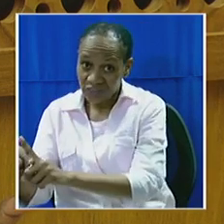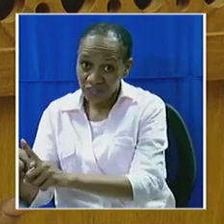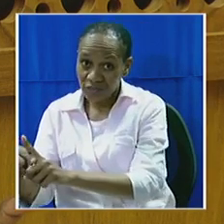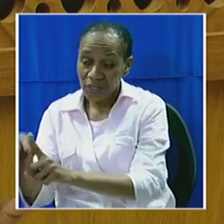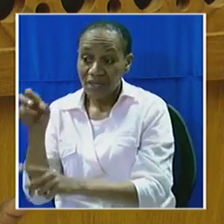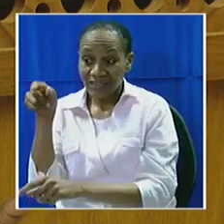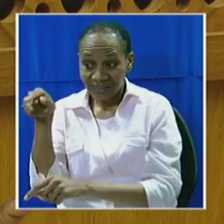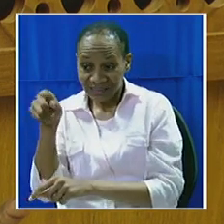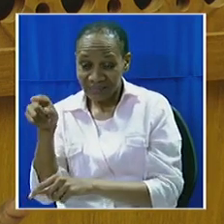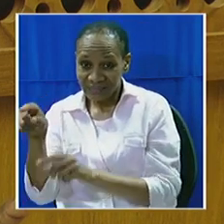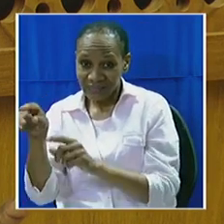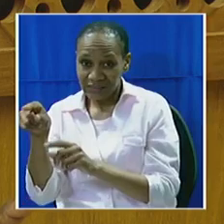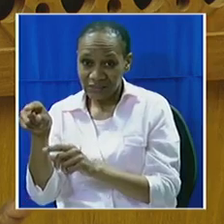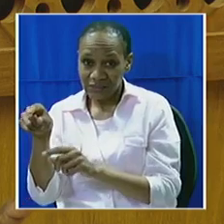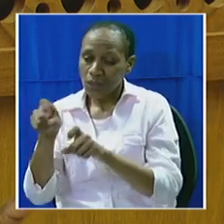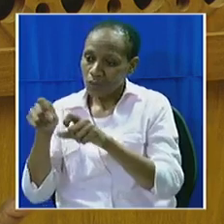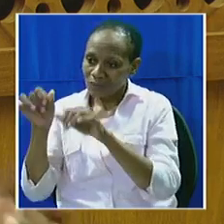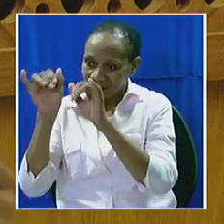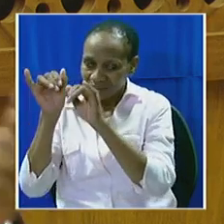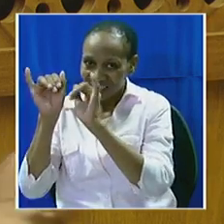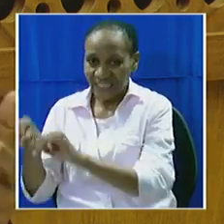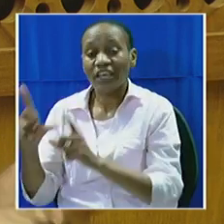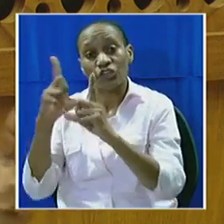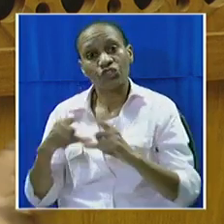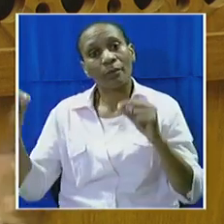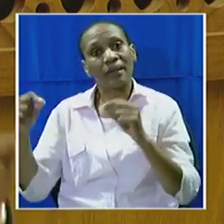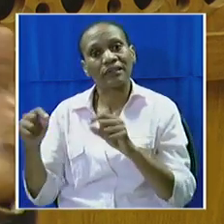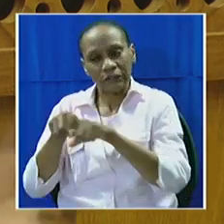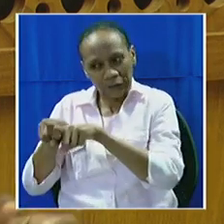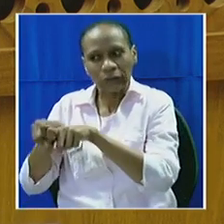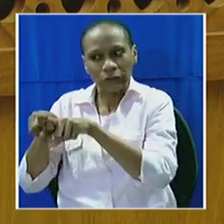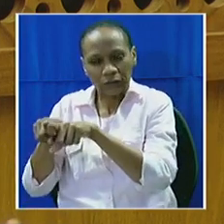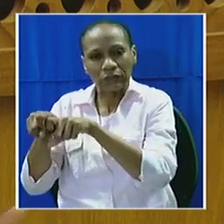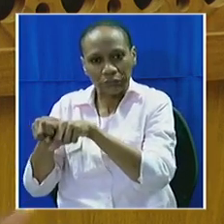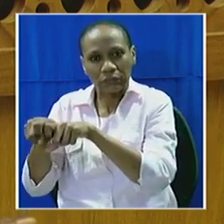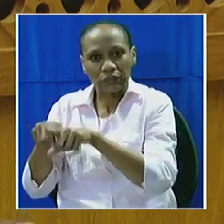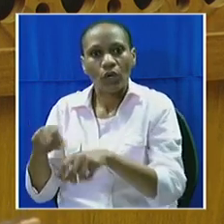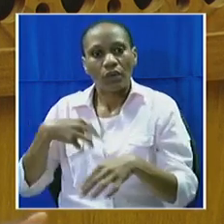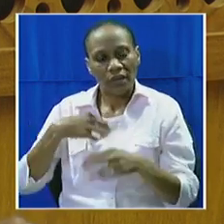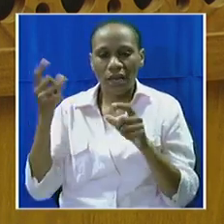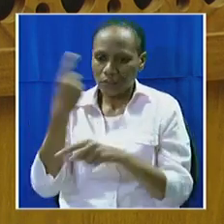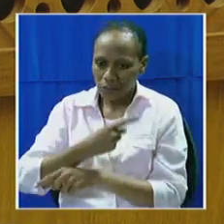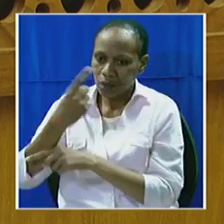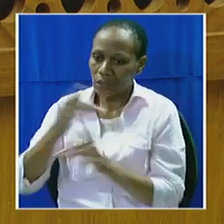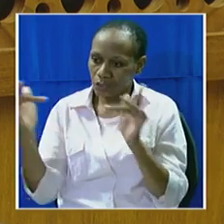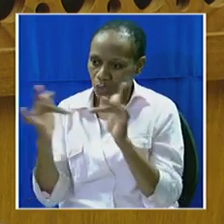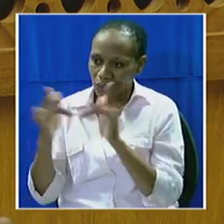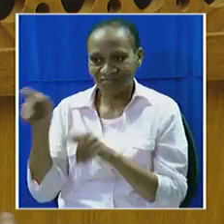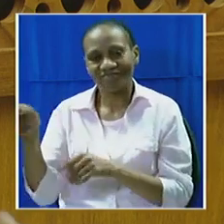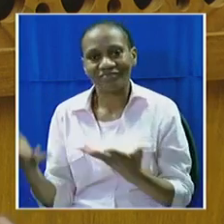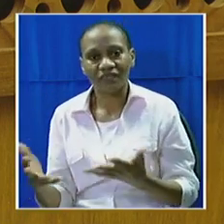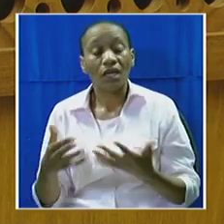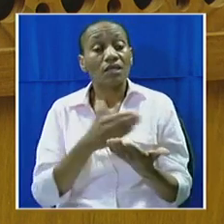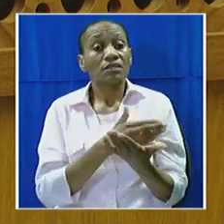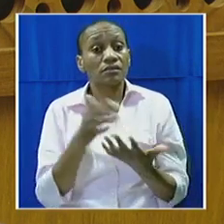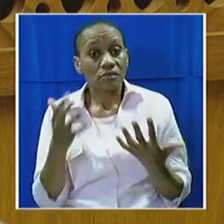be treated in Japan. We are in daily contact with them, including the doctors who are working with them. With regard to those